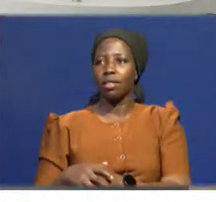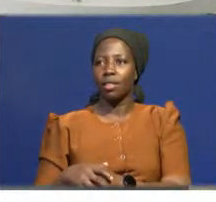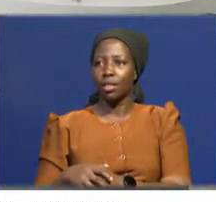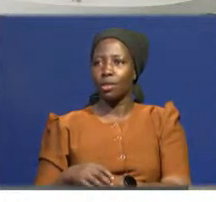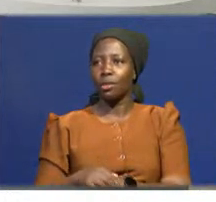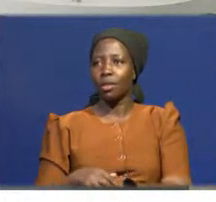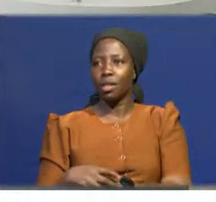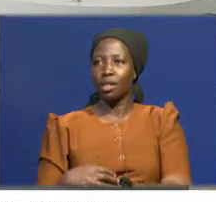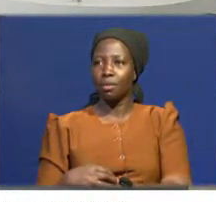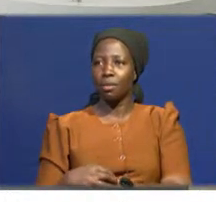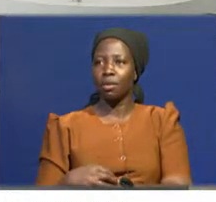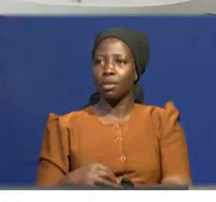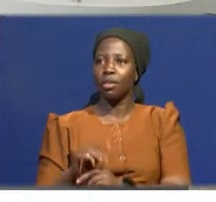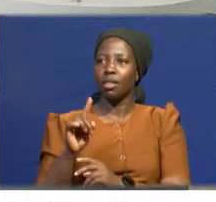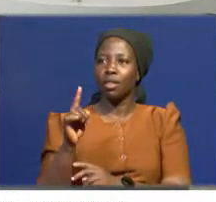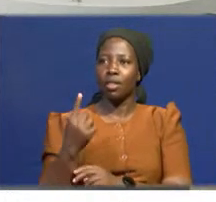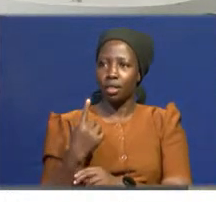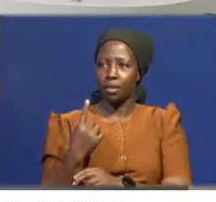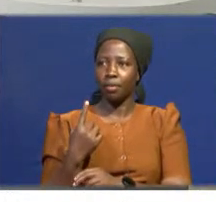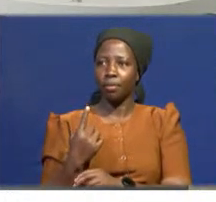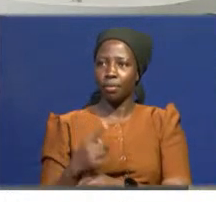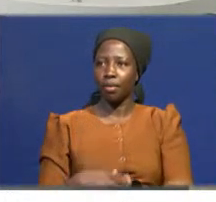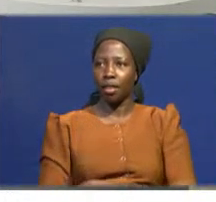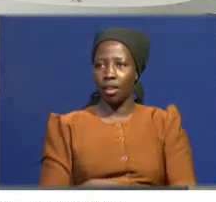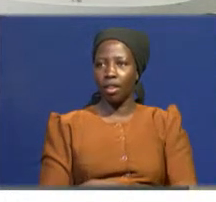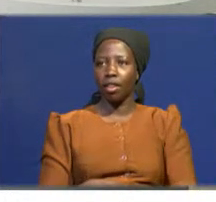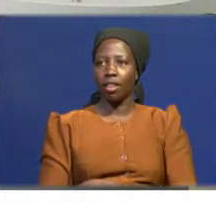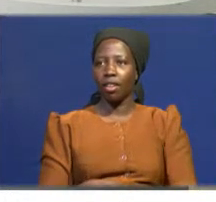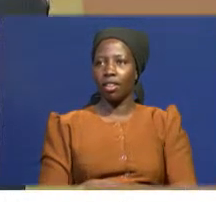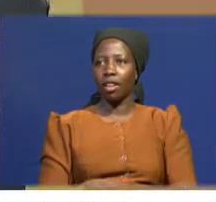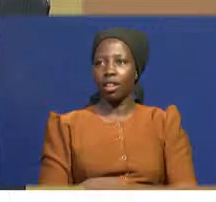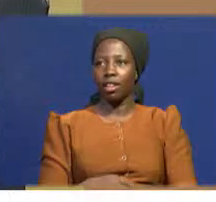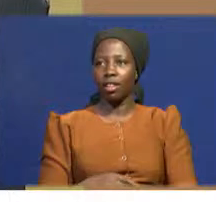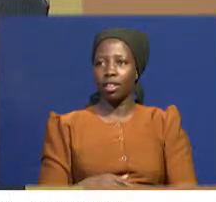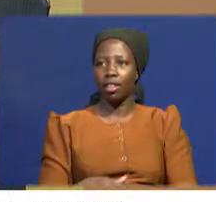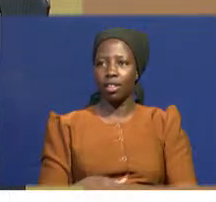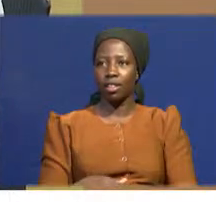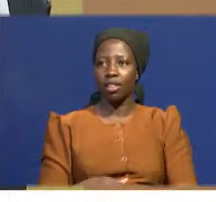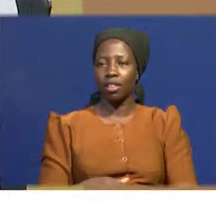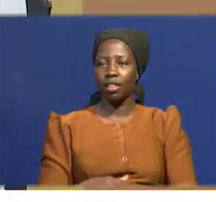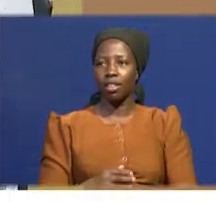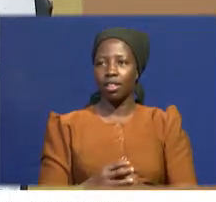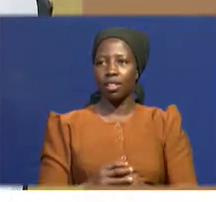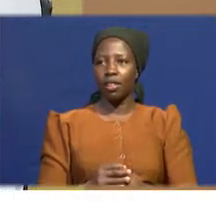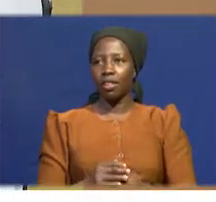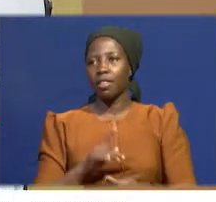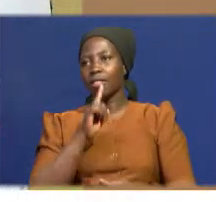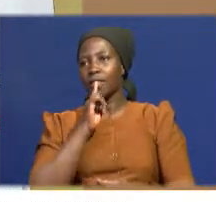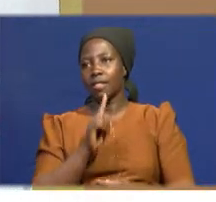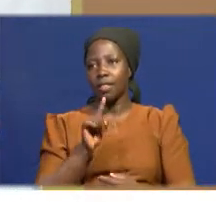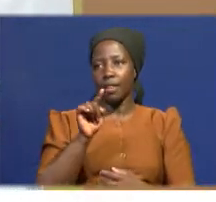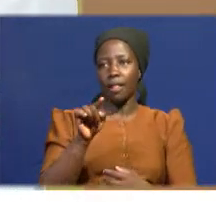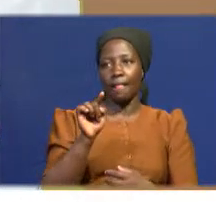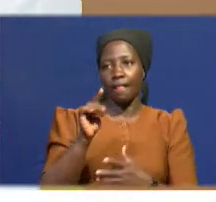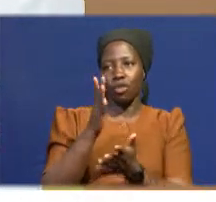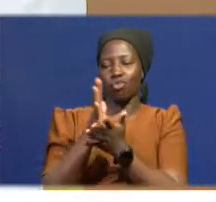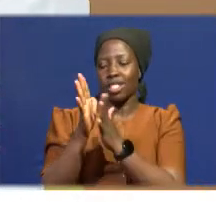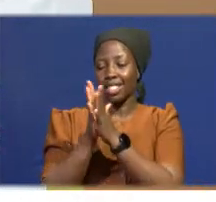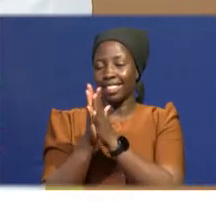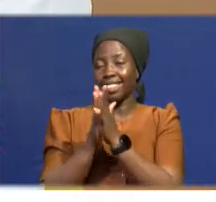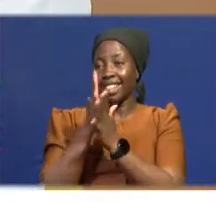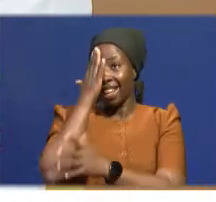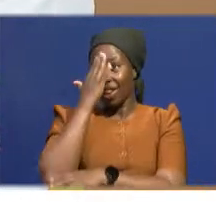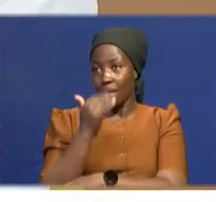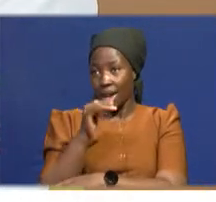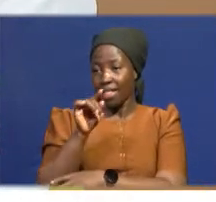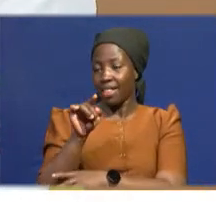Mm. And the fastest is only going to start the rally. Yeah. That's what they do. Yeah. It's really interesting because that's